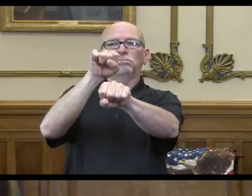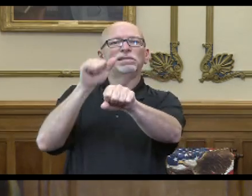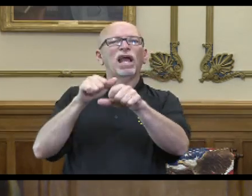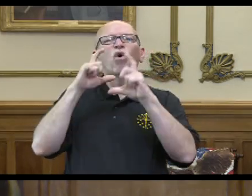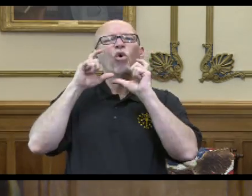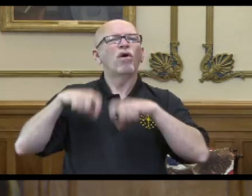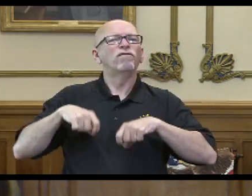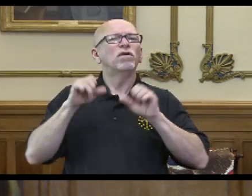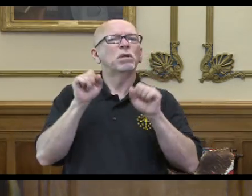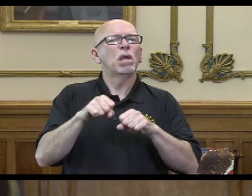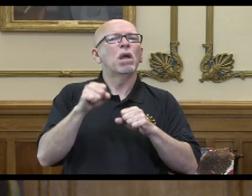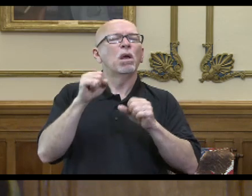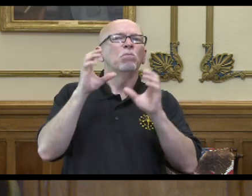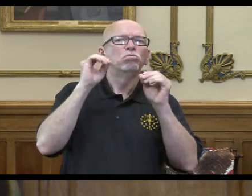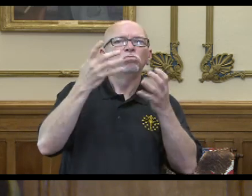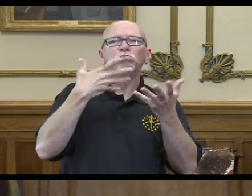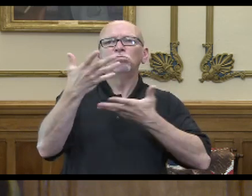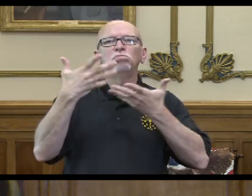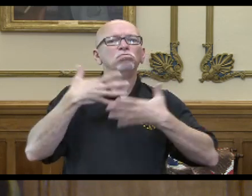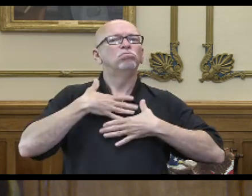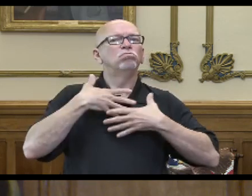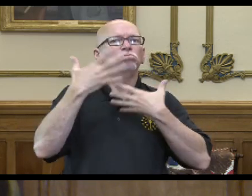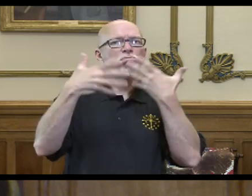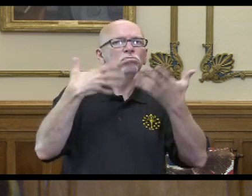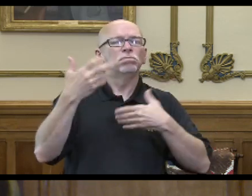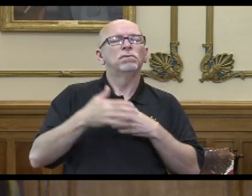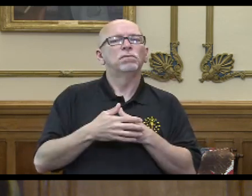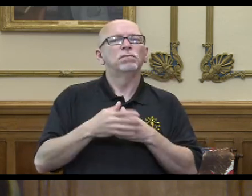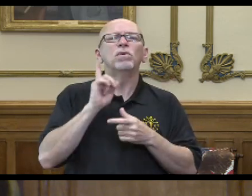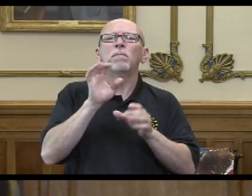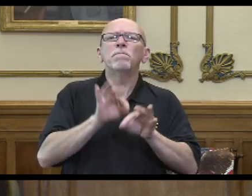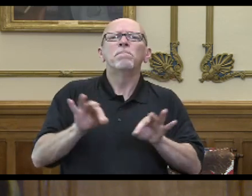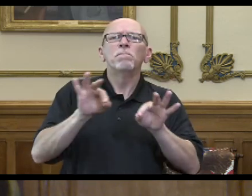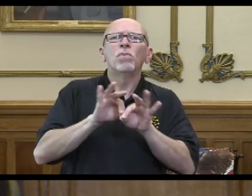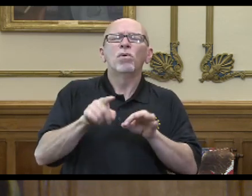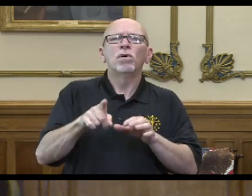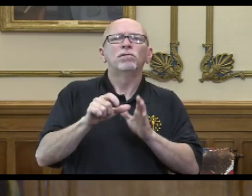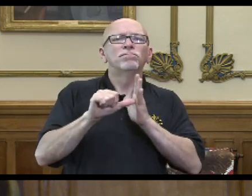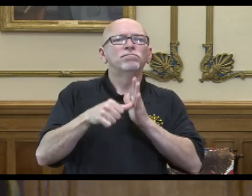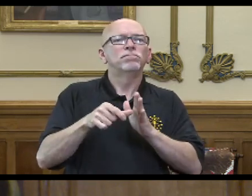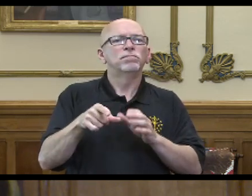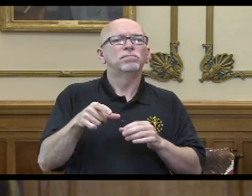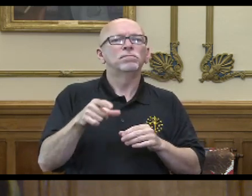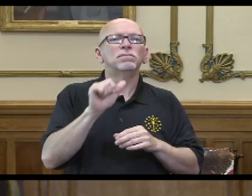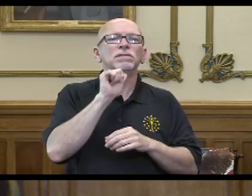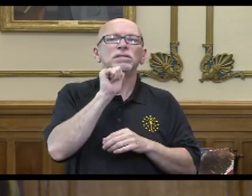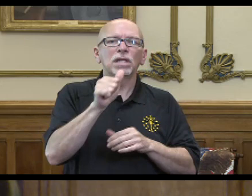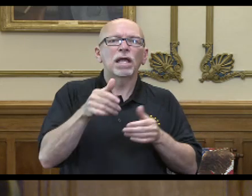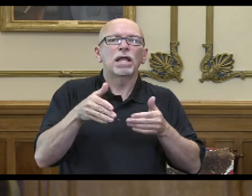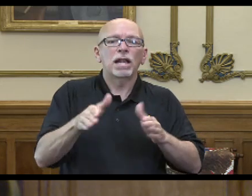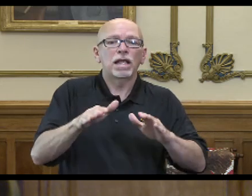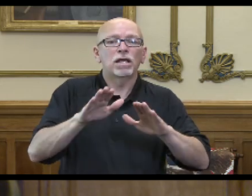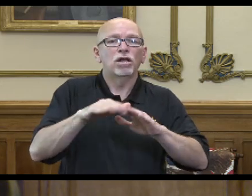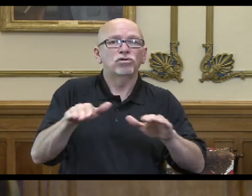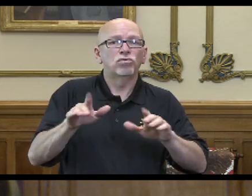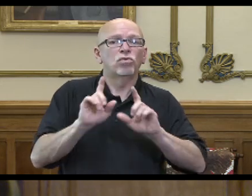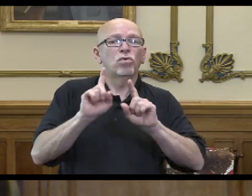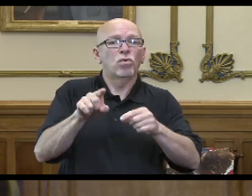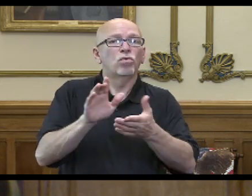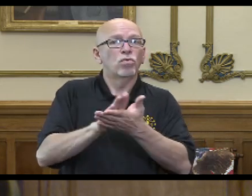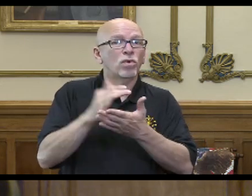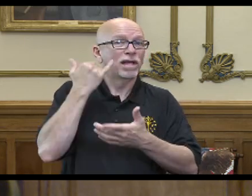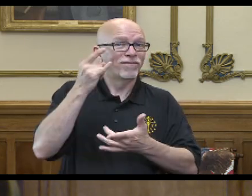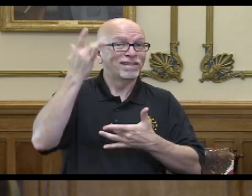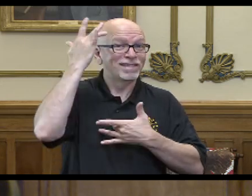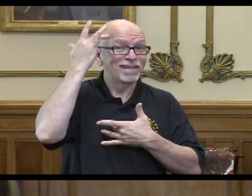off and you're able to get your instruction that way. And that importance, that really, really important thing of not letting your children come to school. A